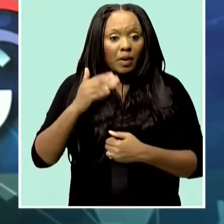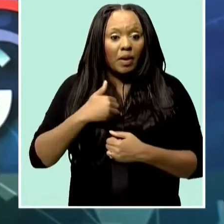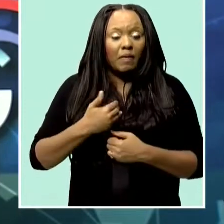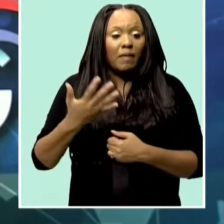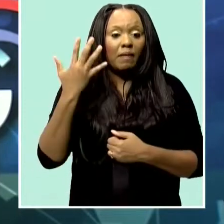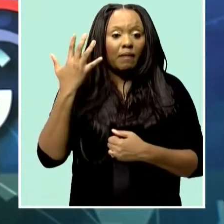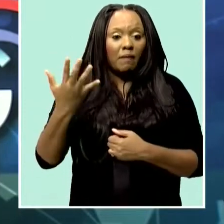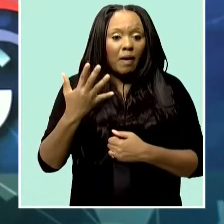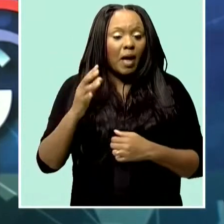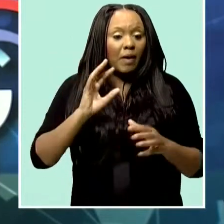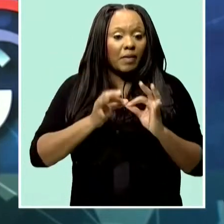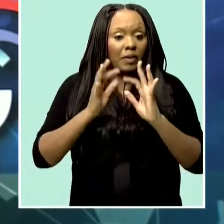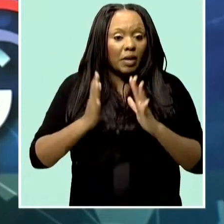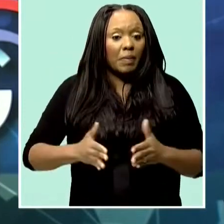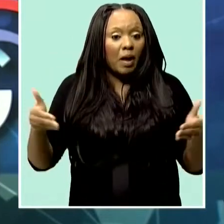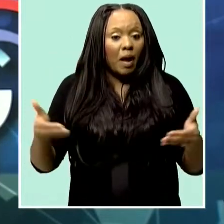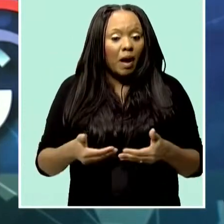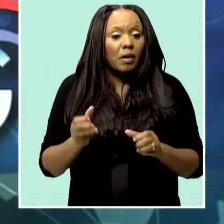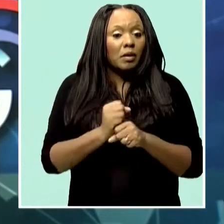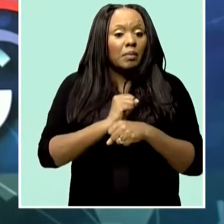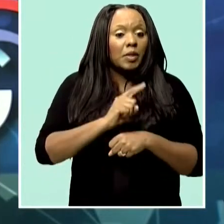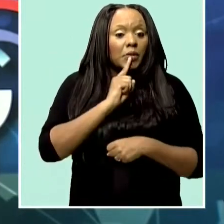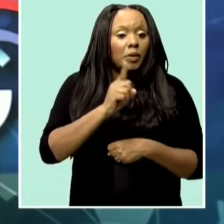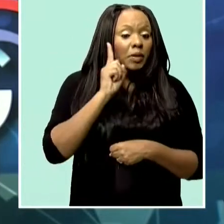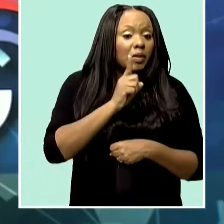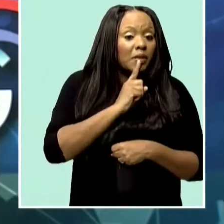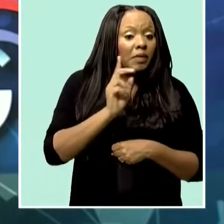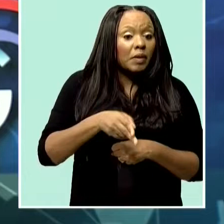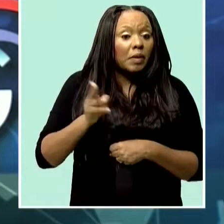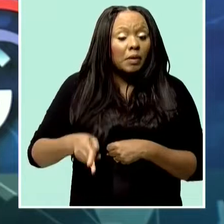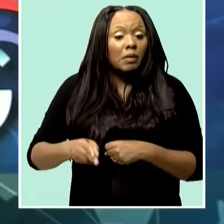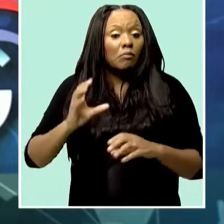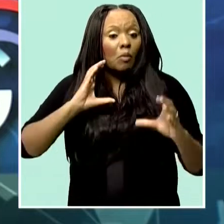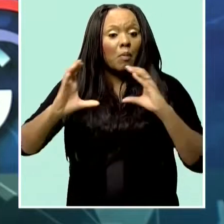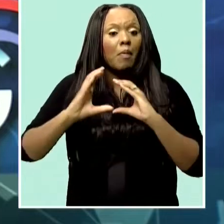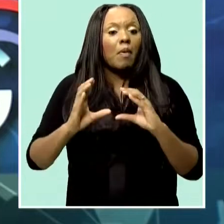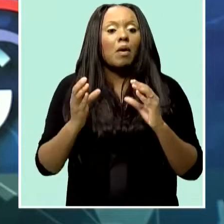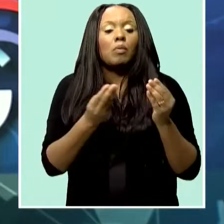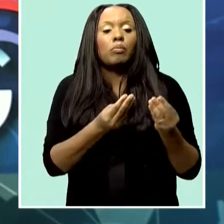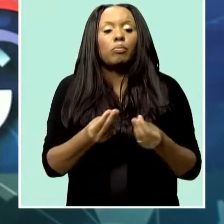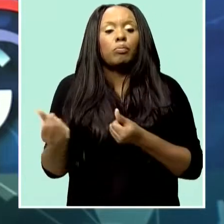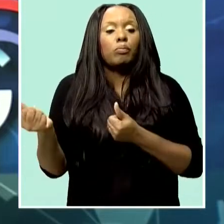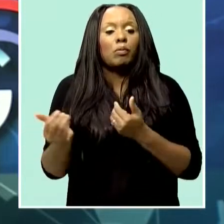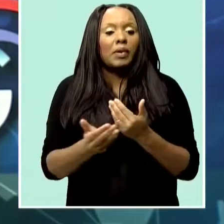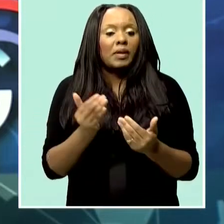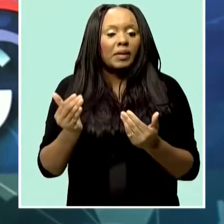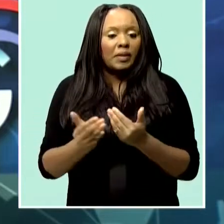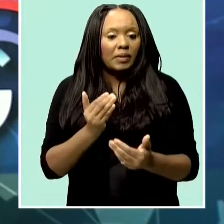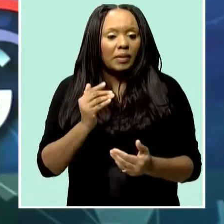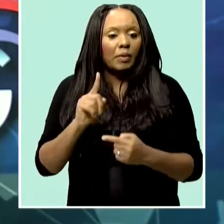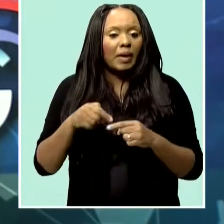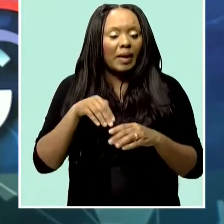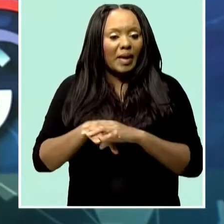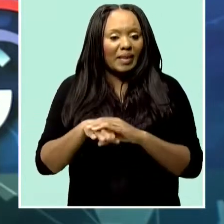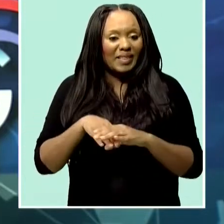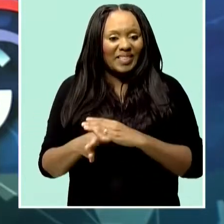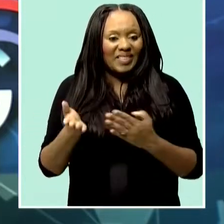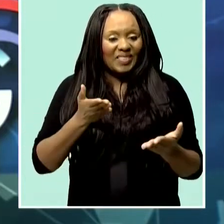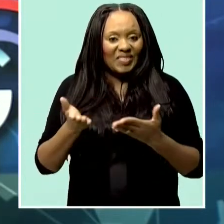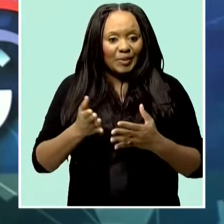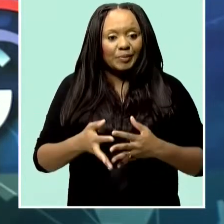5 on-call interpreters hired to ensure the deaf and hard of hearing can communicate seamlessly when accessing critical